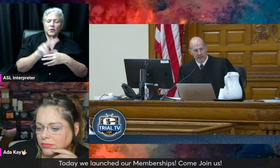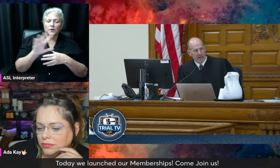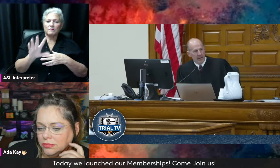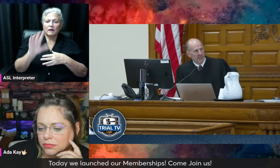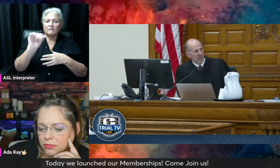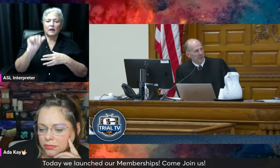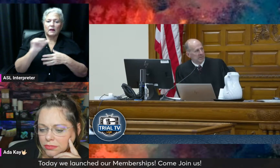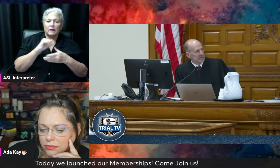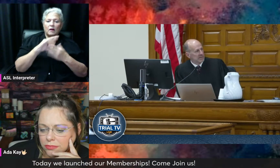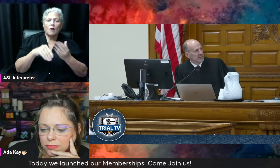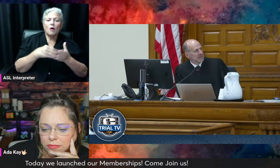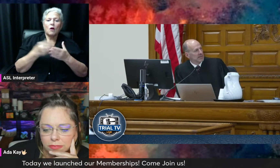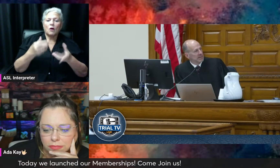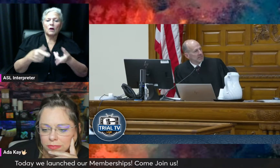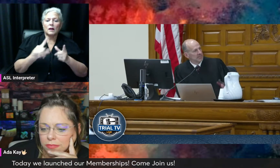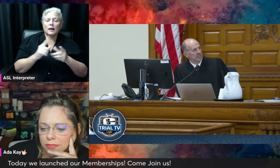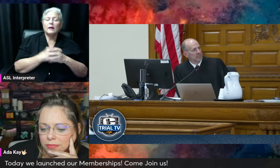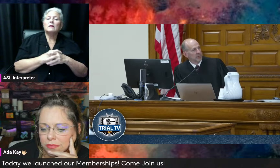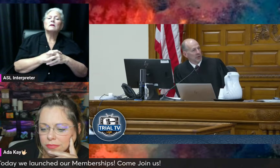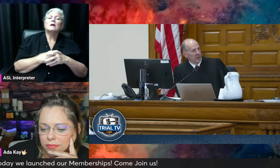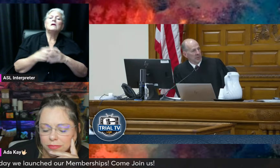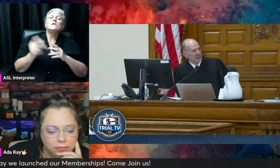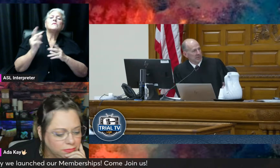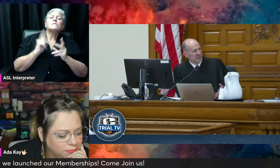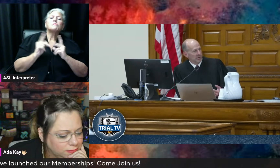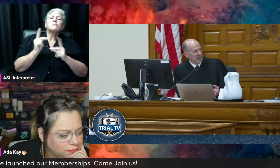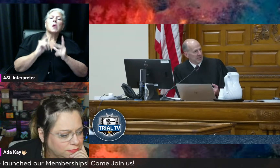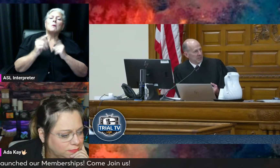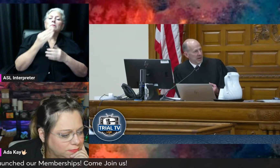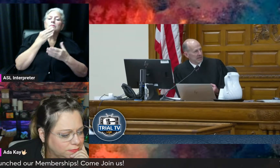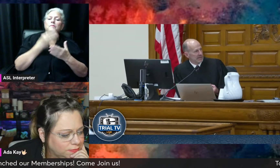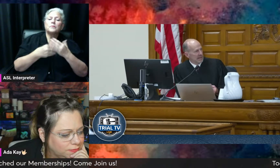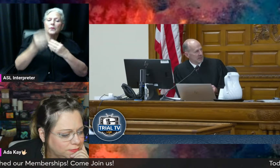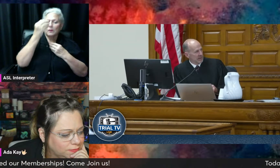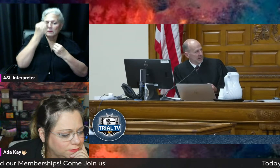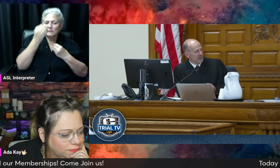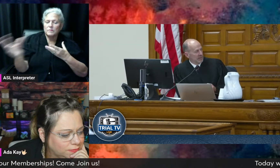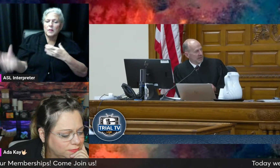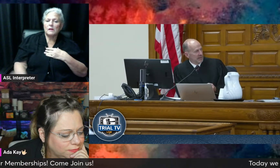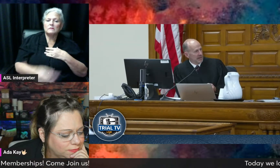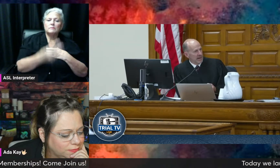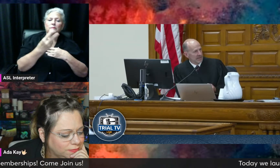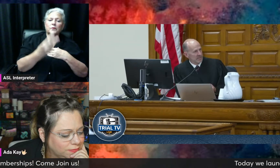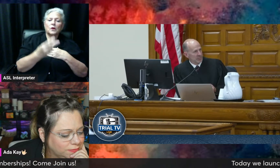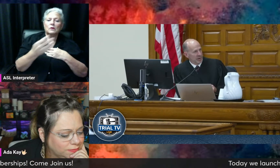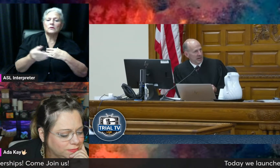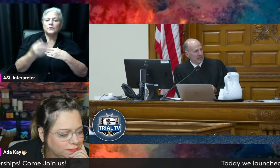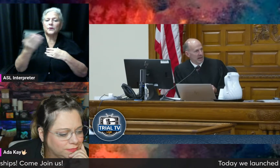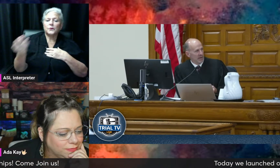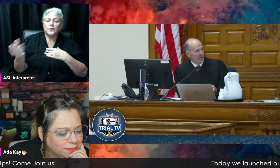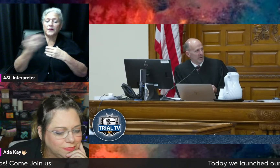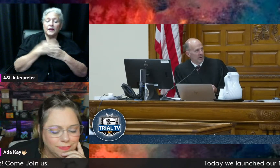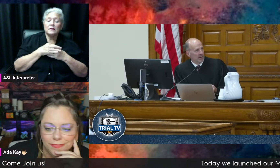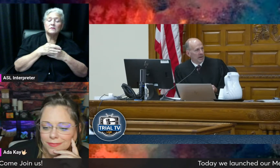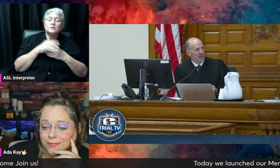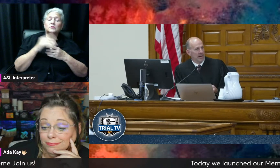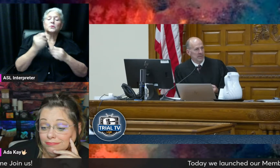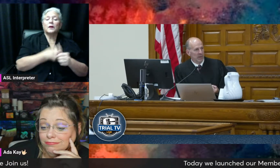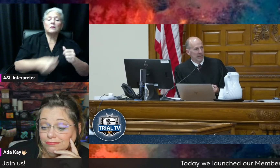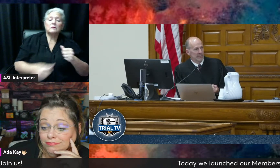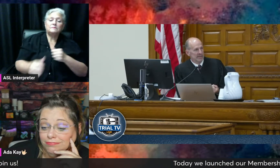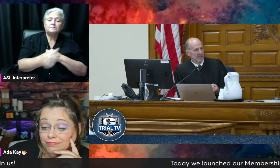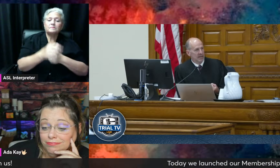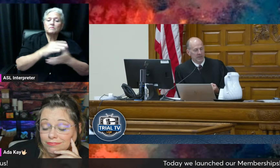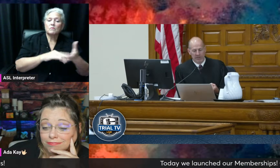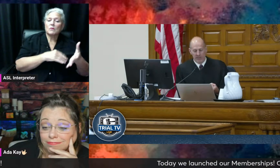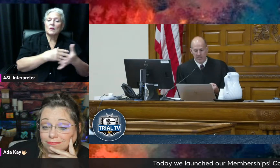admitted. Folks, good news, two things. We're ahead of schedule and you get a nice break now. Our